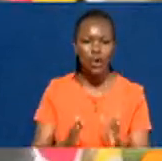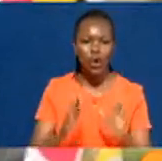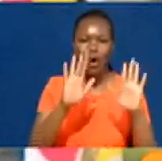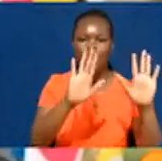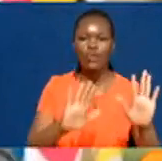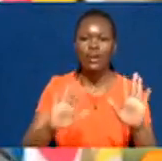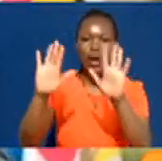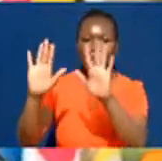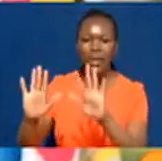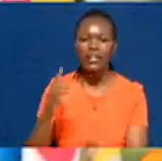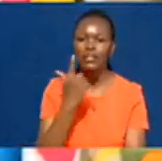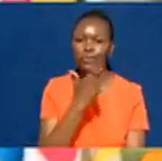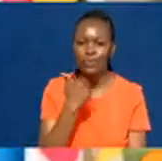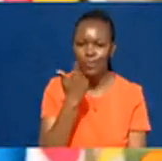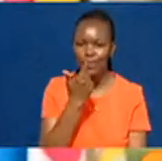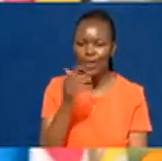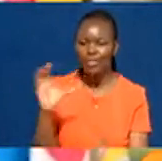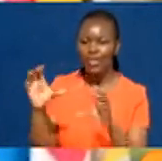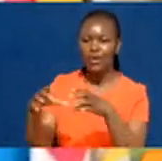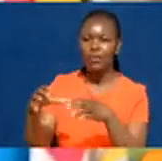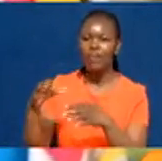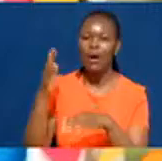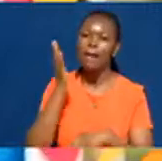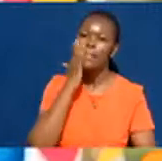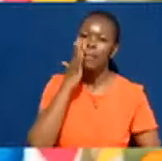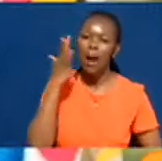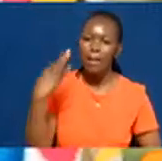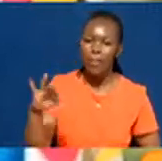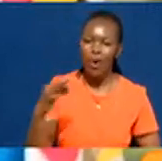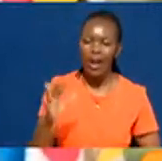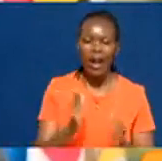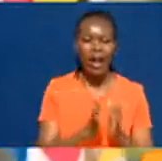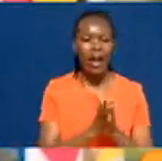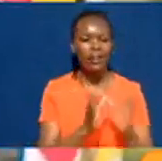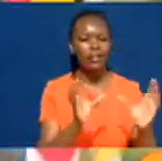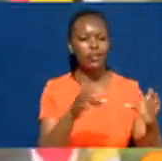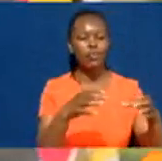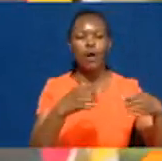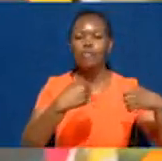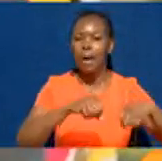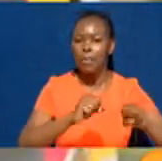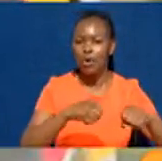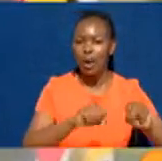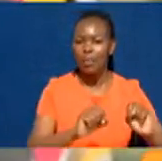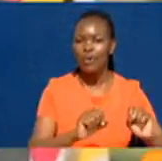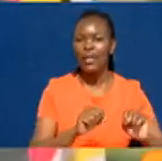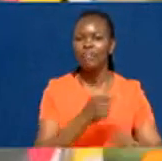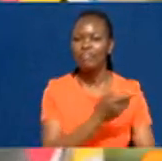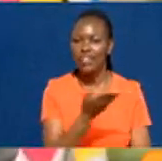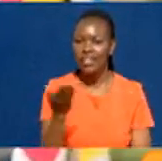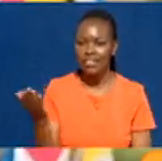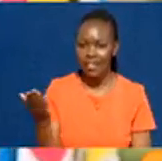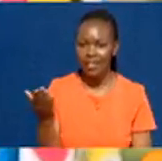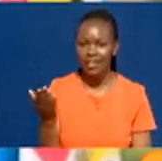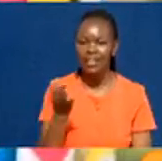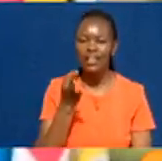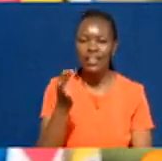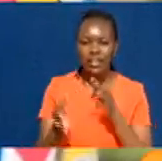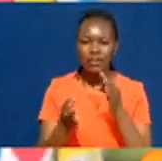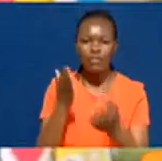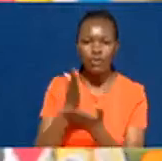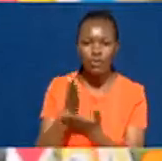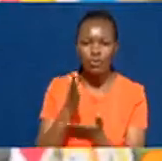the legendary Mama Mboga and Boda Boda. The hero of the election is one